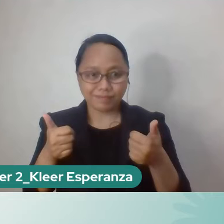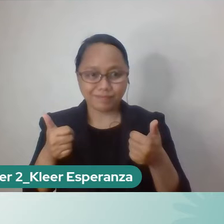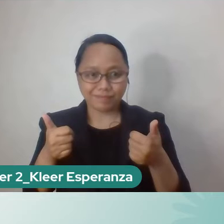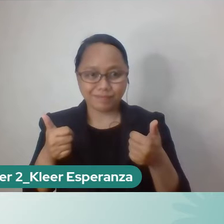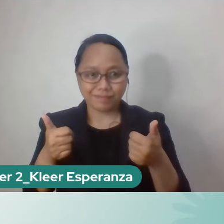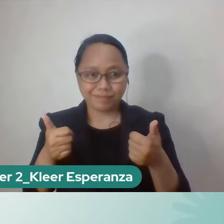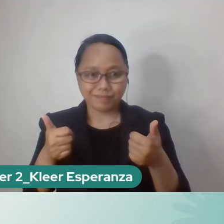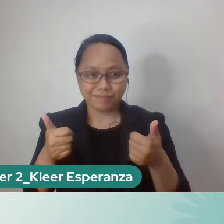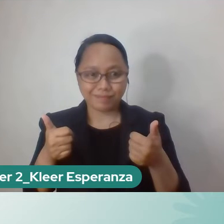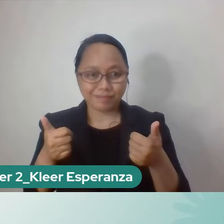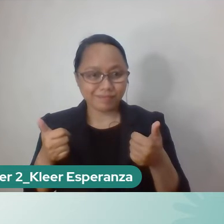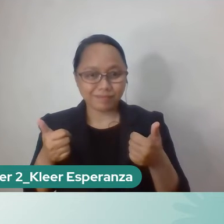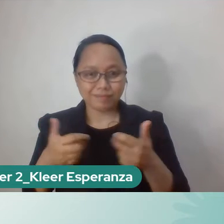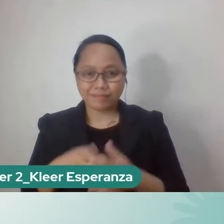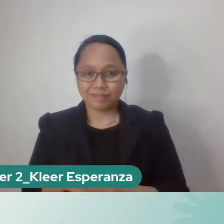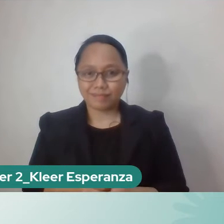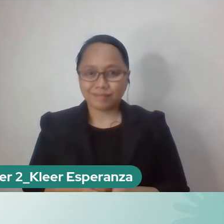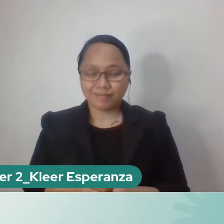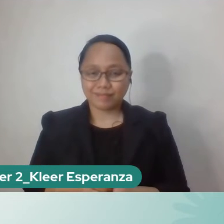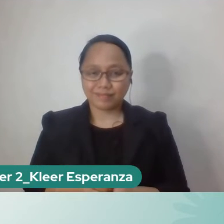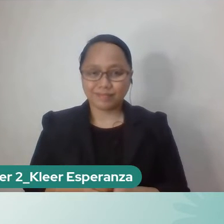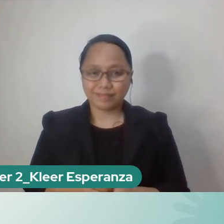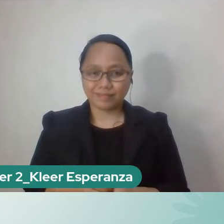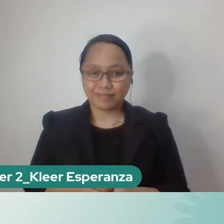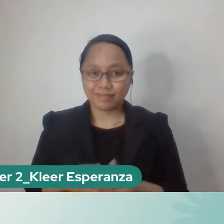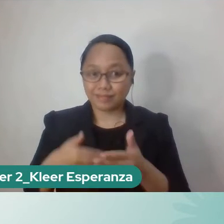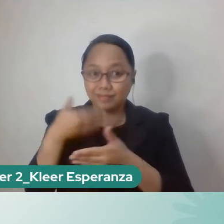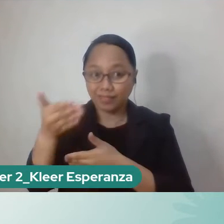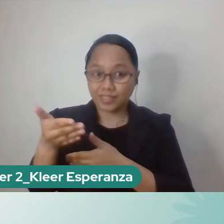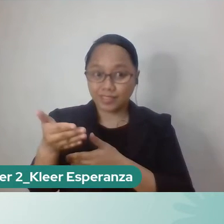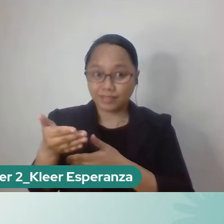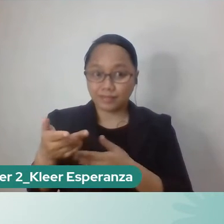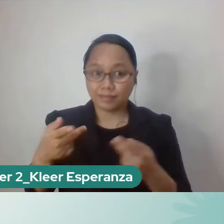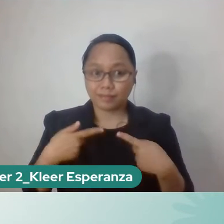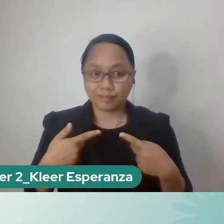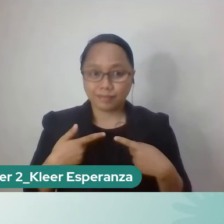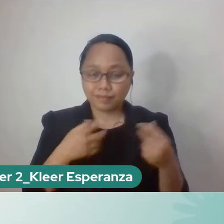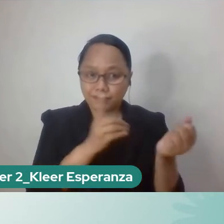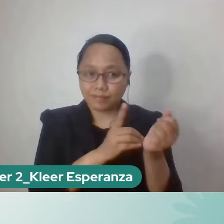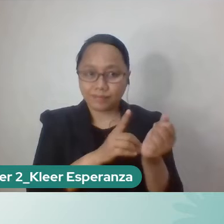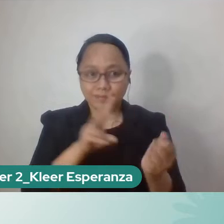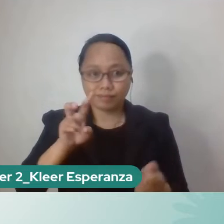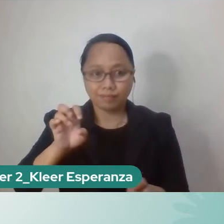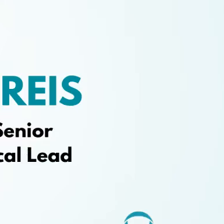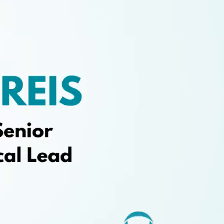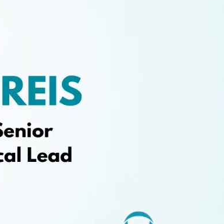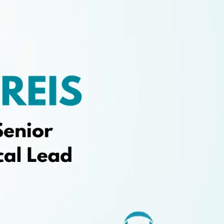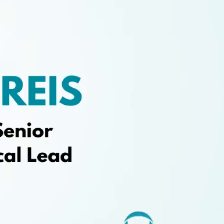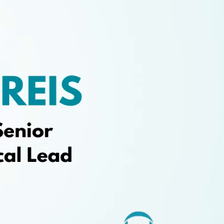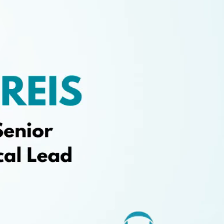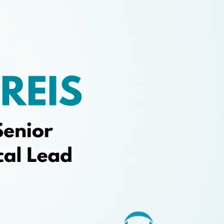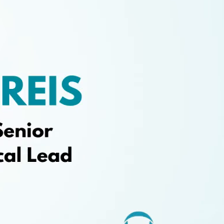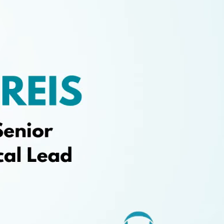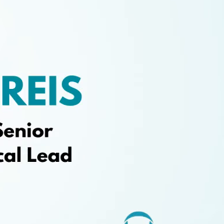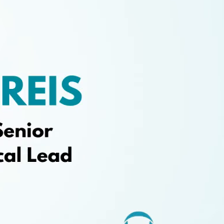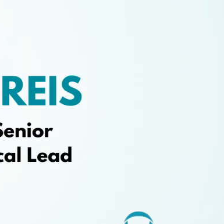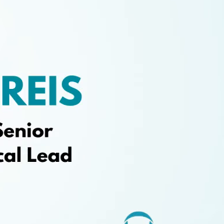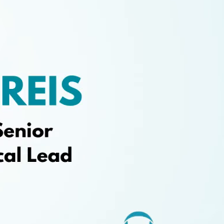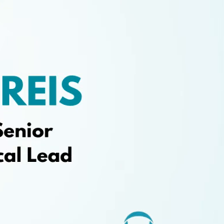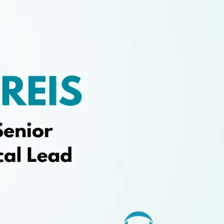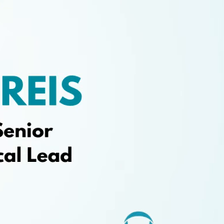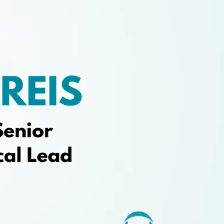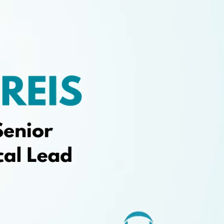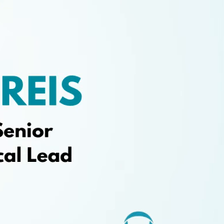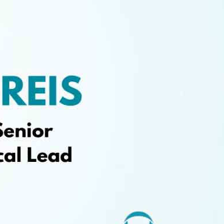are we good? Okay, up next, we have Dr. Veronica Rice from Jipaigo Women's Cancer